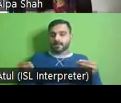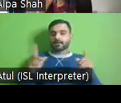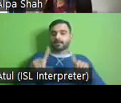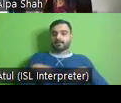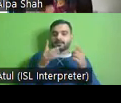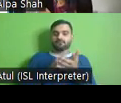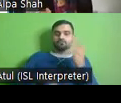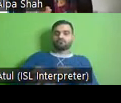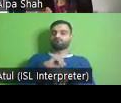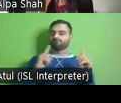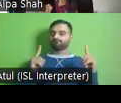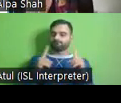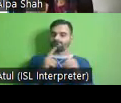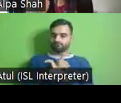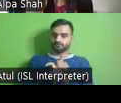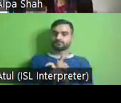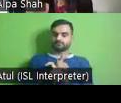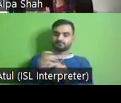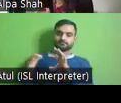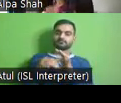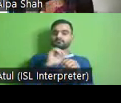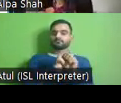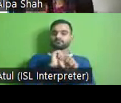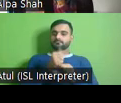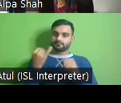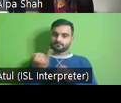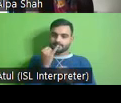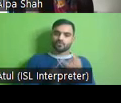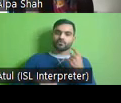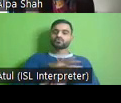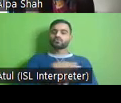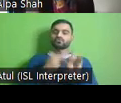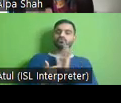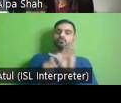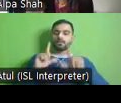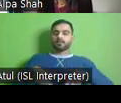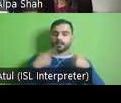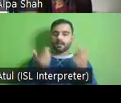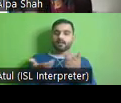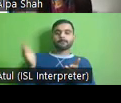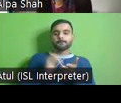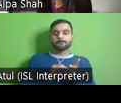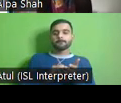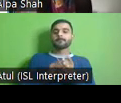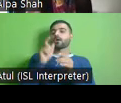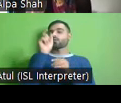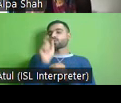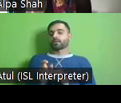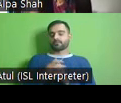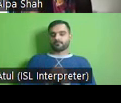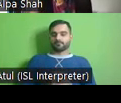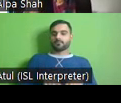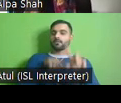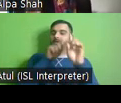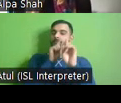livelihoods, crucially, the ability to socially reproduce life on one's own terms. The